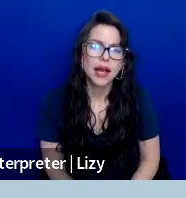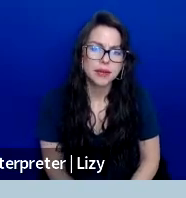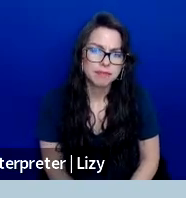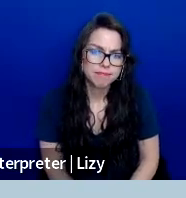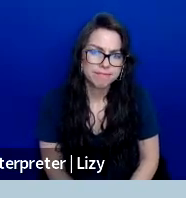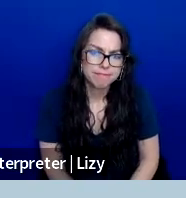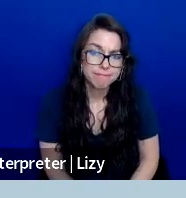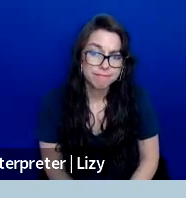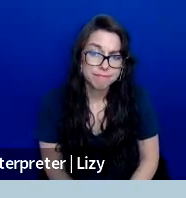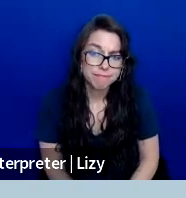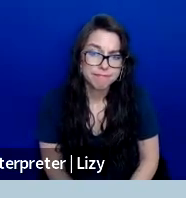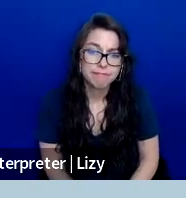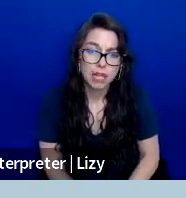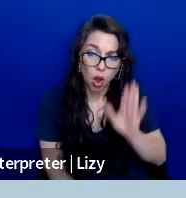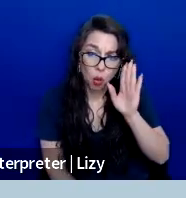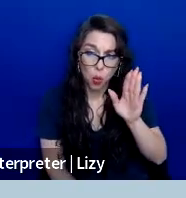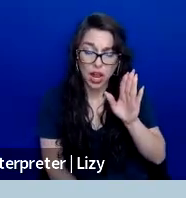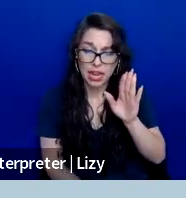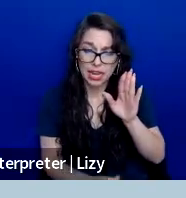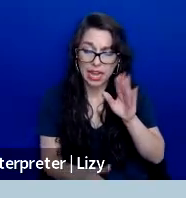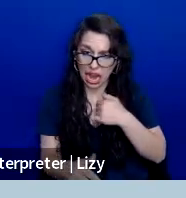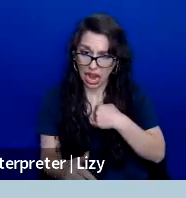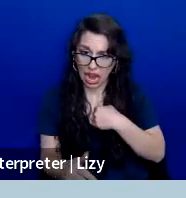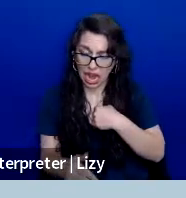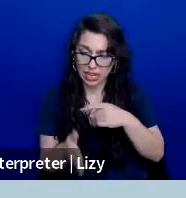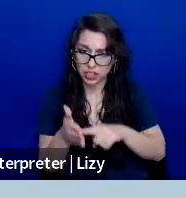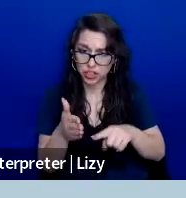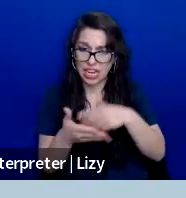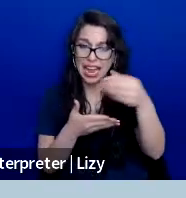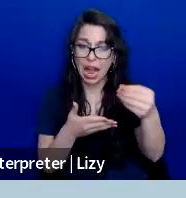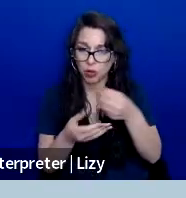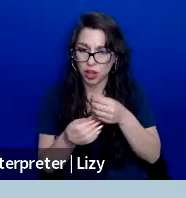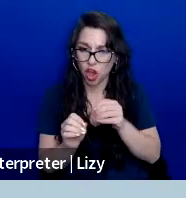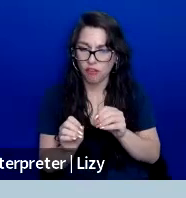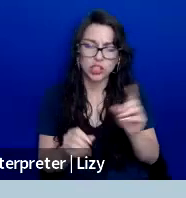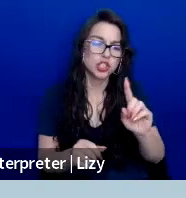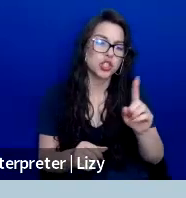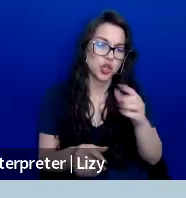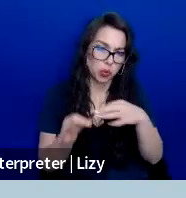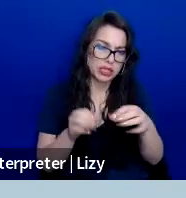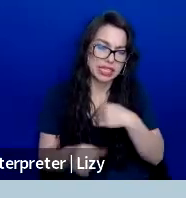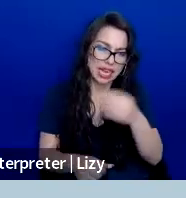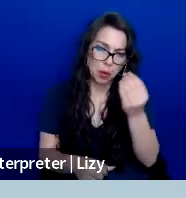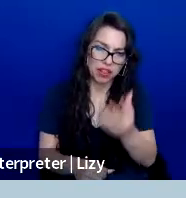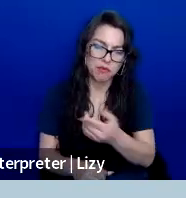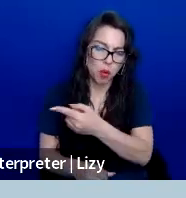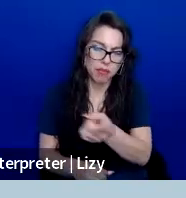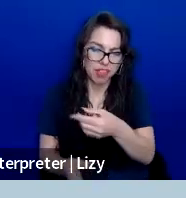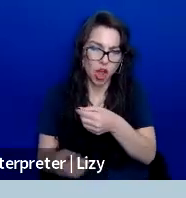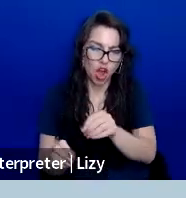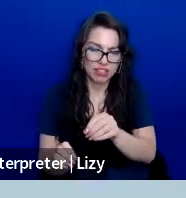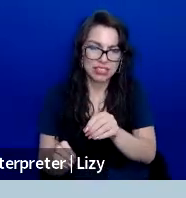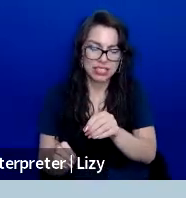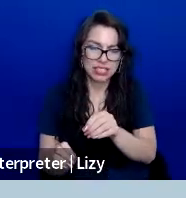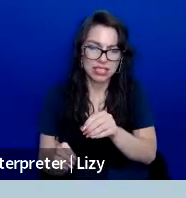When I check you out at the office, I let them know taking you somewhere. They are not responsible